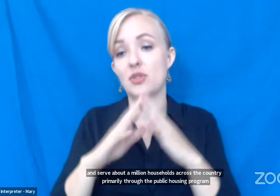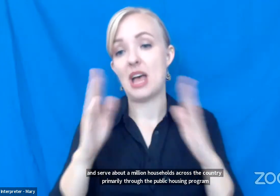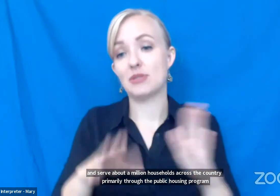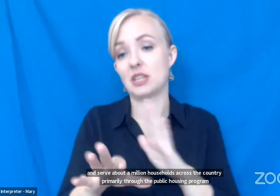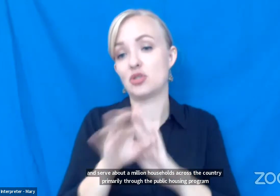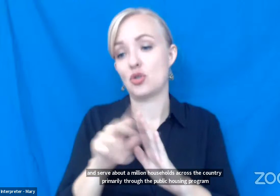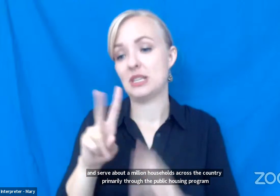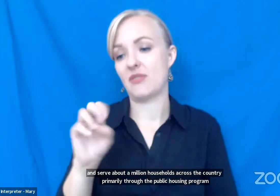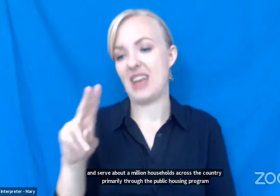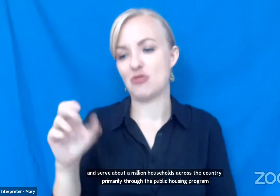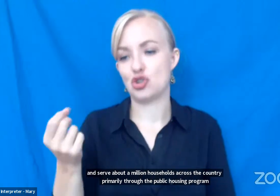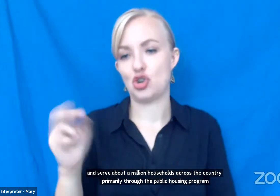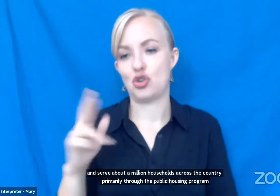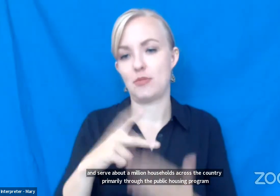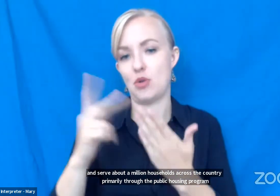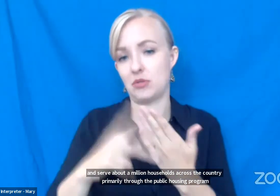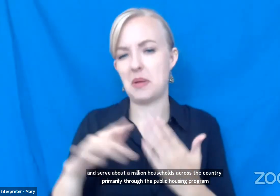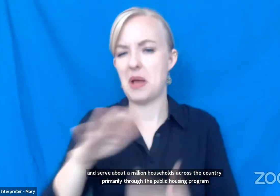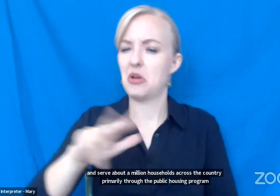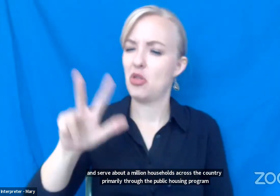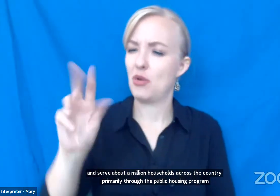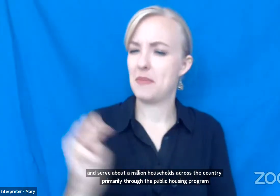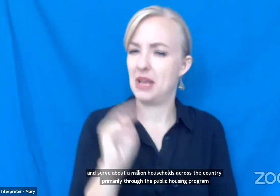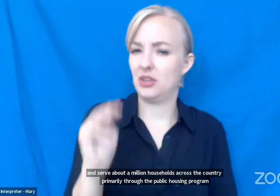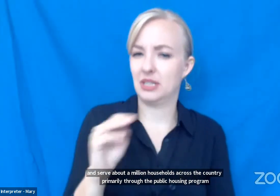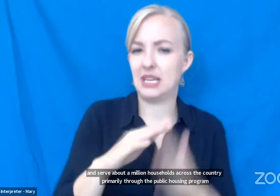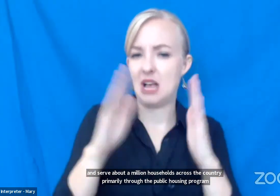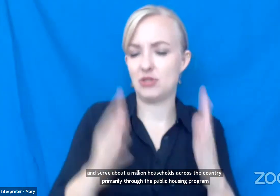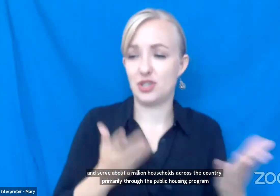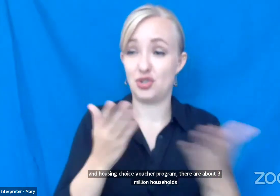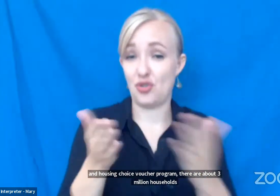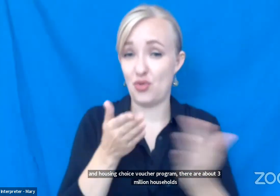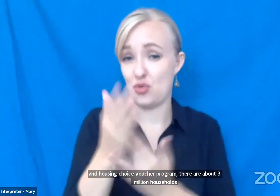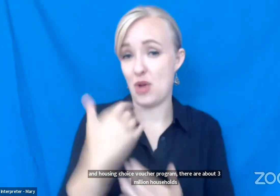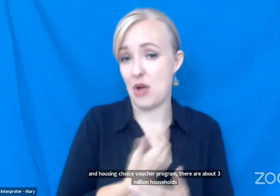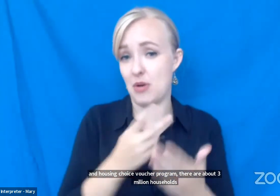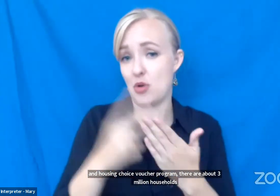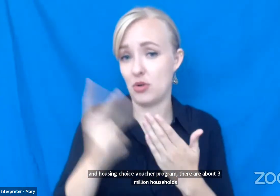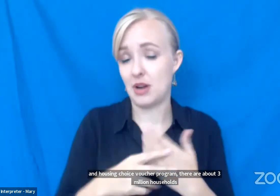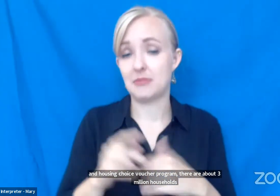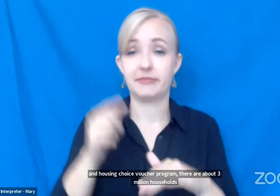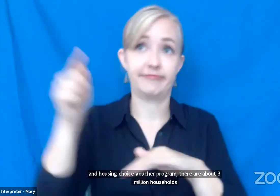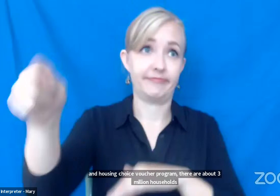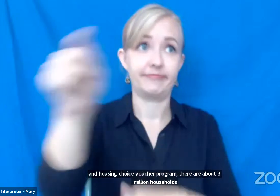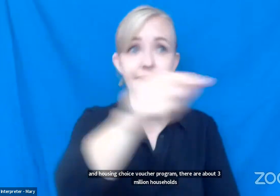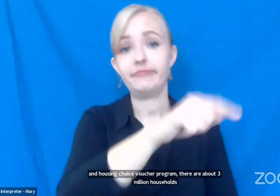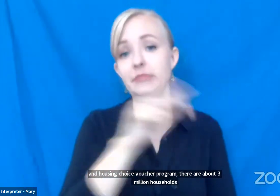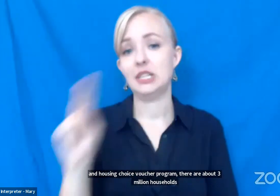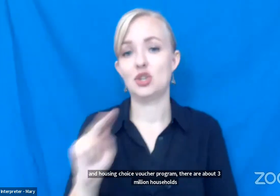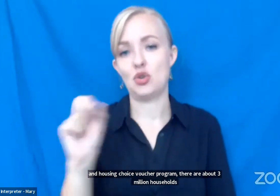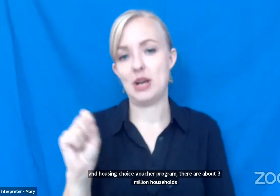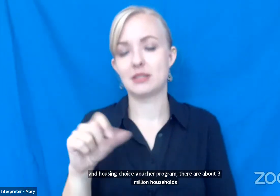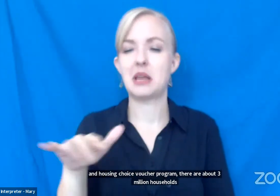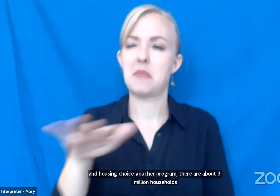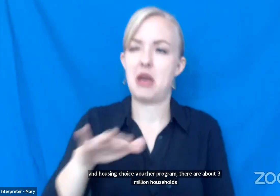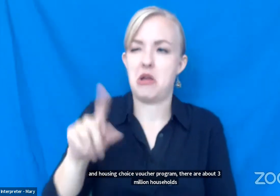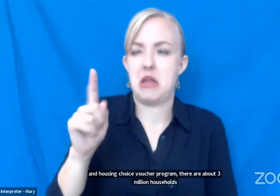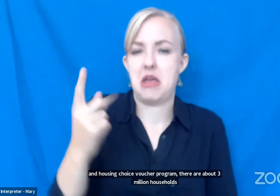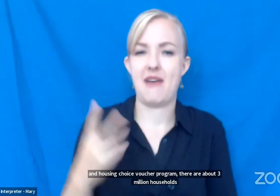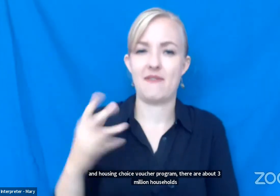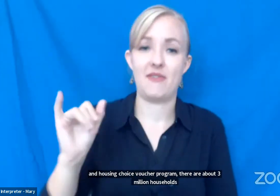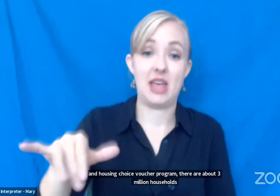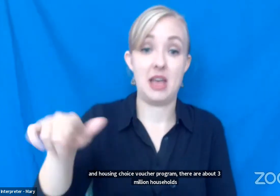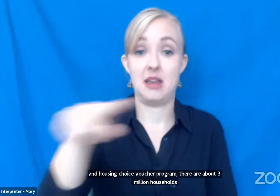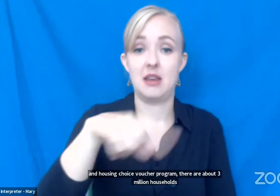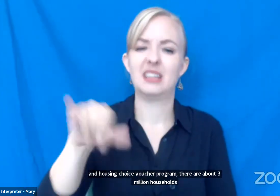Program. There are about 3 million households being served through these programs across the country, and about half of those